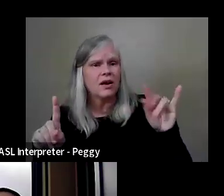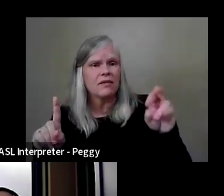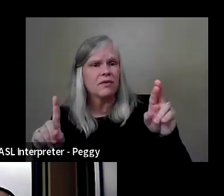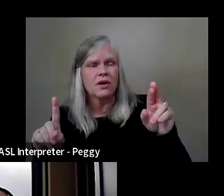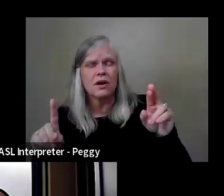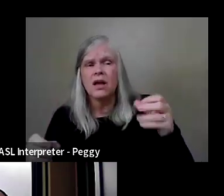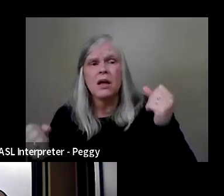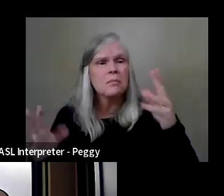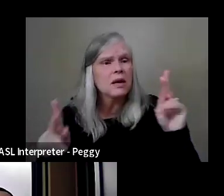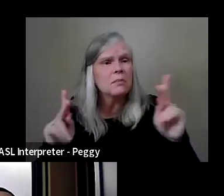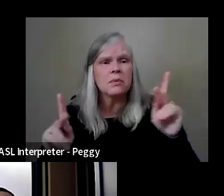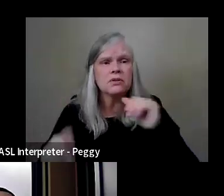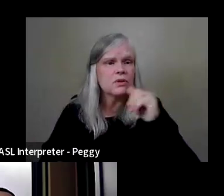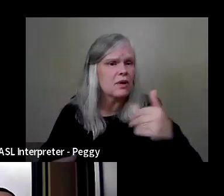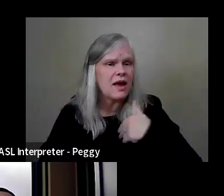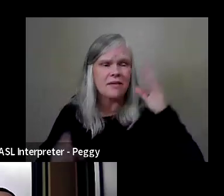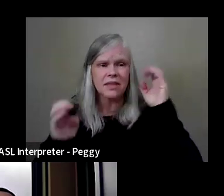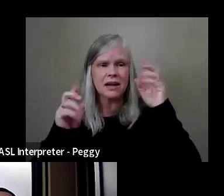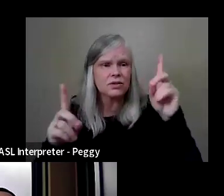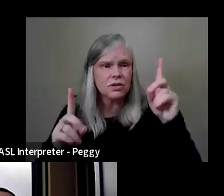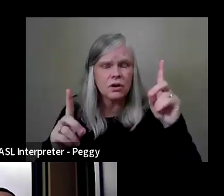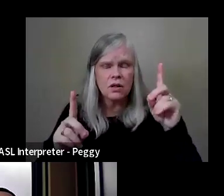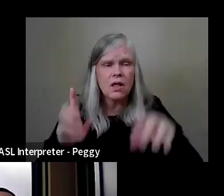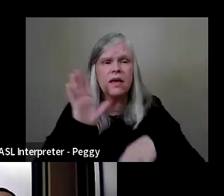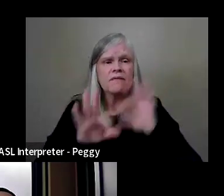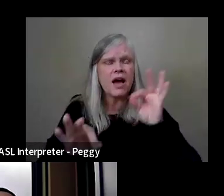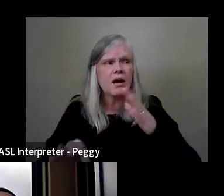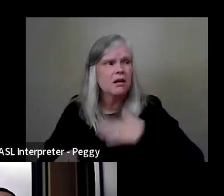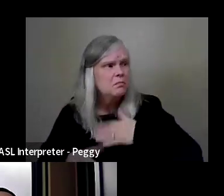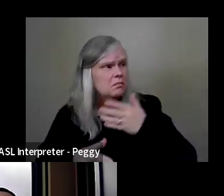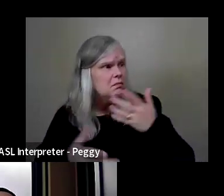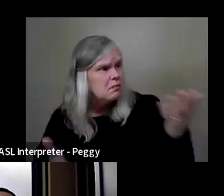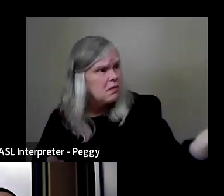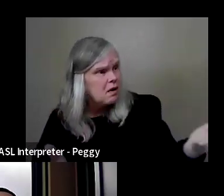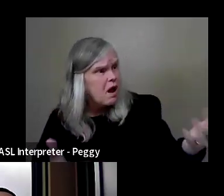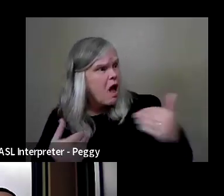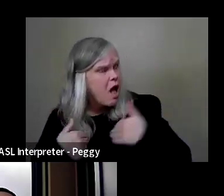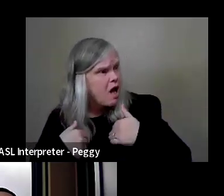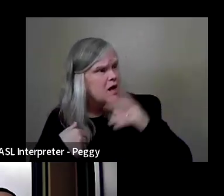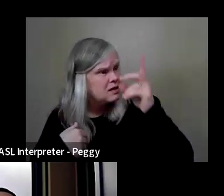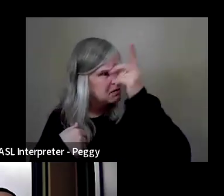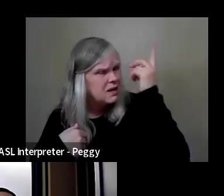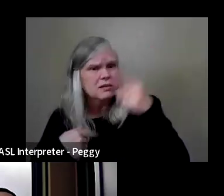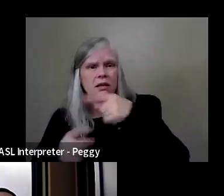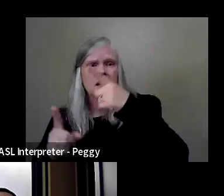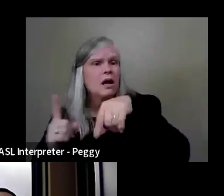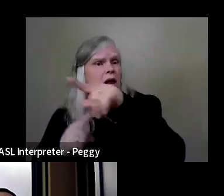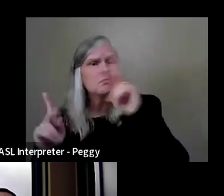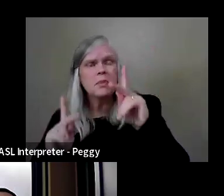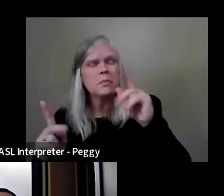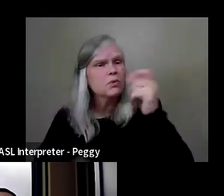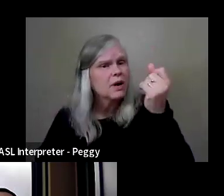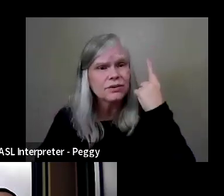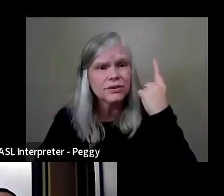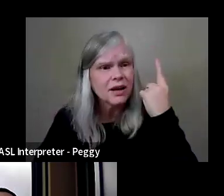don't have the education and their loved ones diagnosed and they maybe don't even know what dementia means, and so there's a